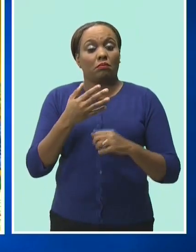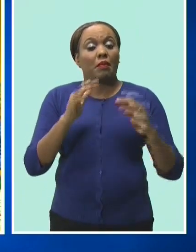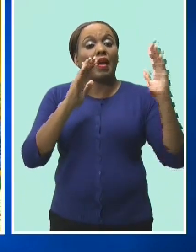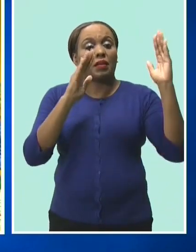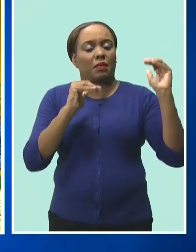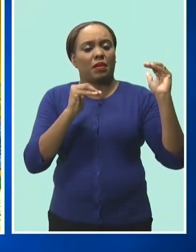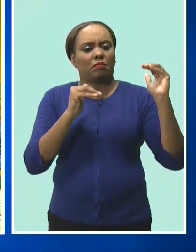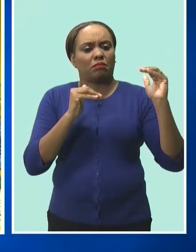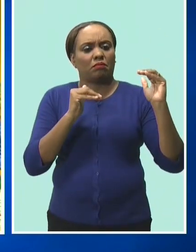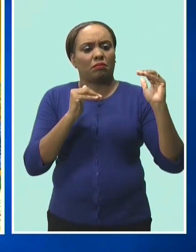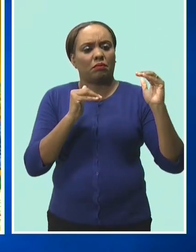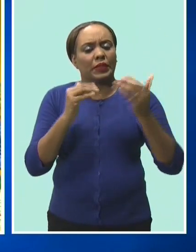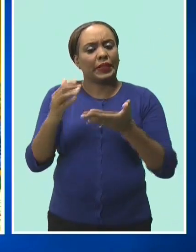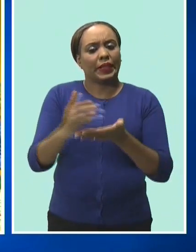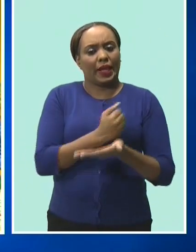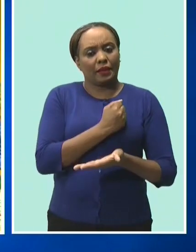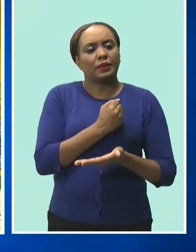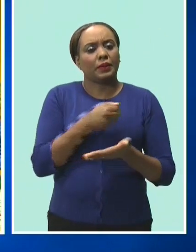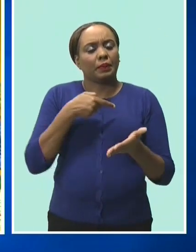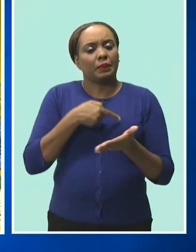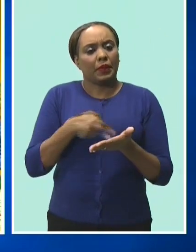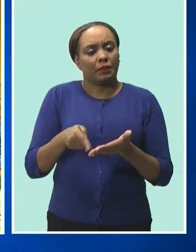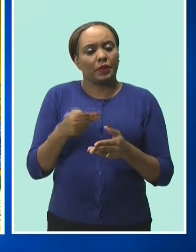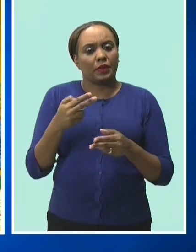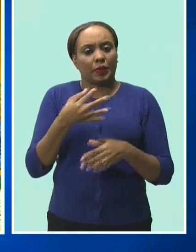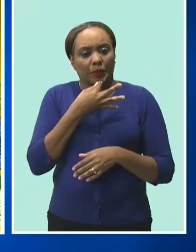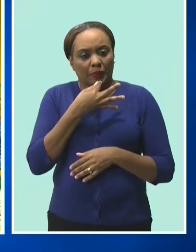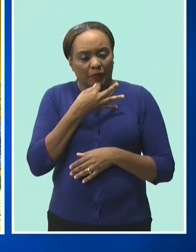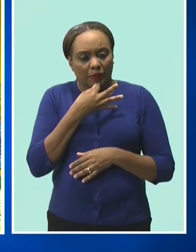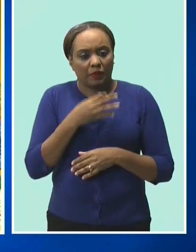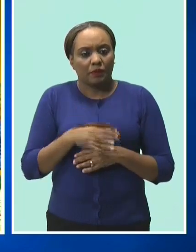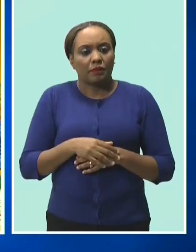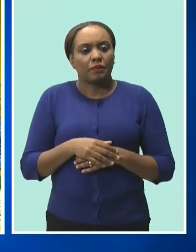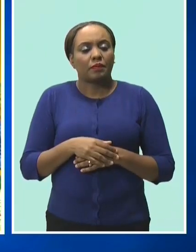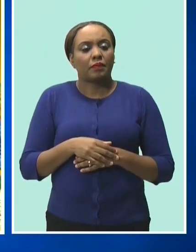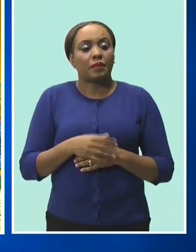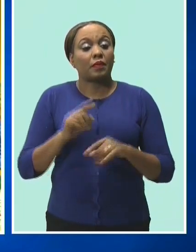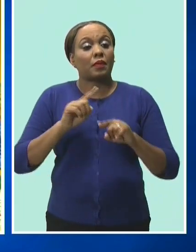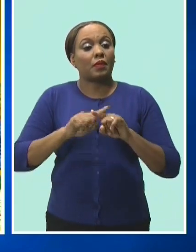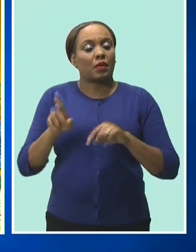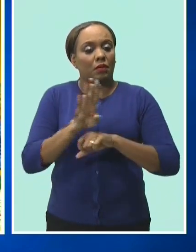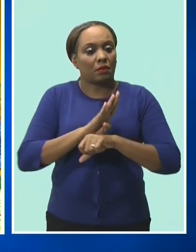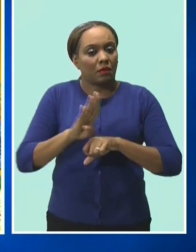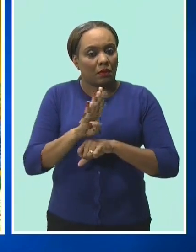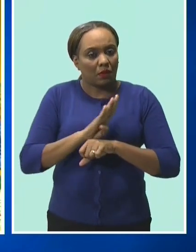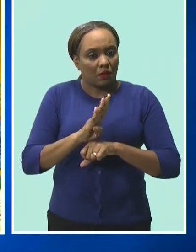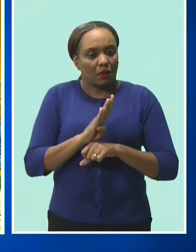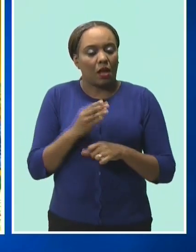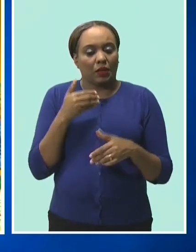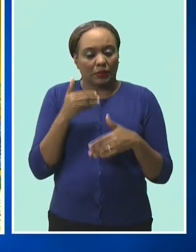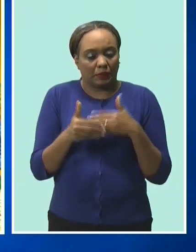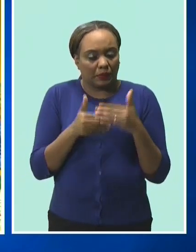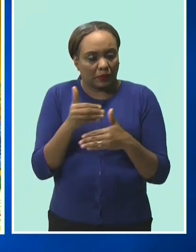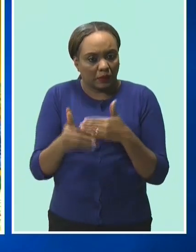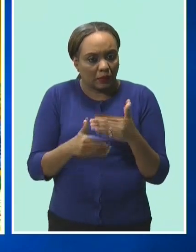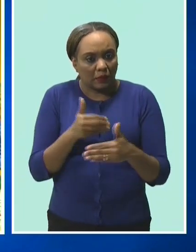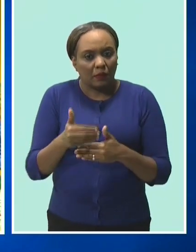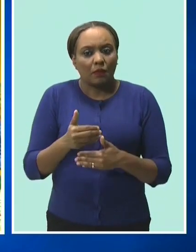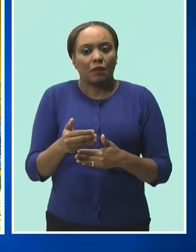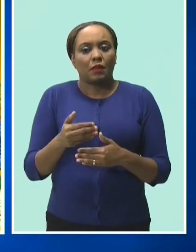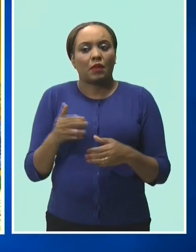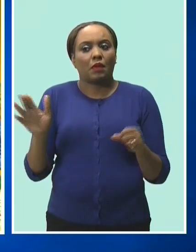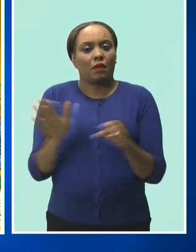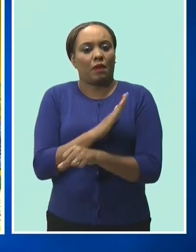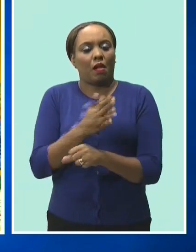exactly where these will be coming from. What I can say definitively is that Barbados is well on its way now to being fully financially